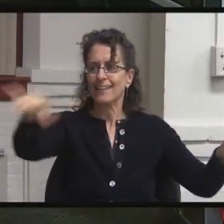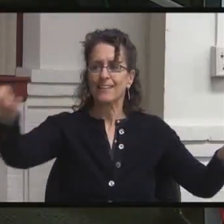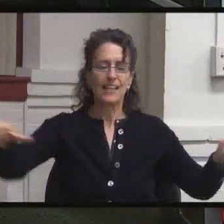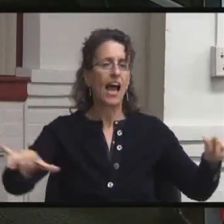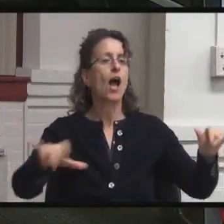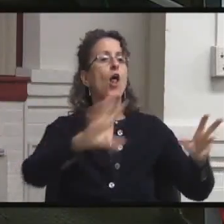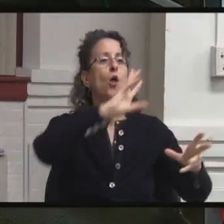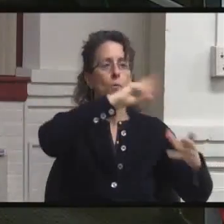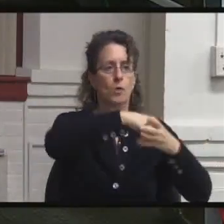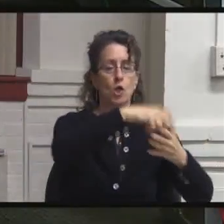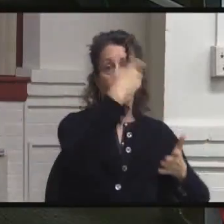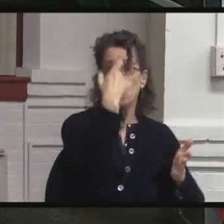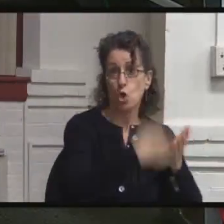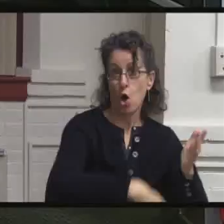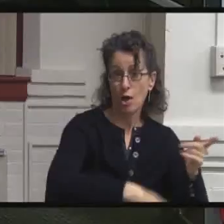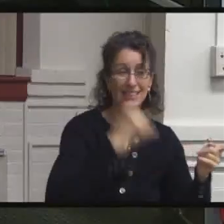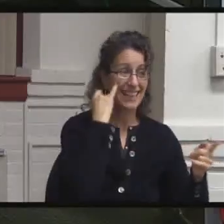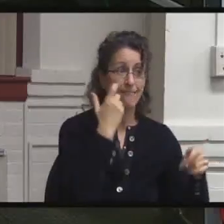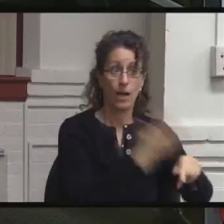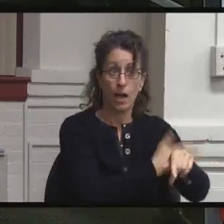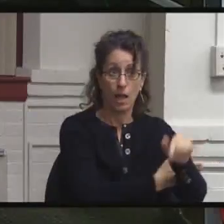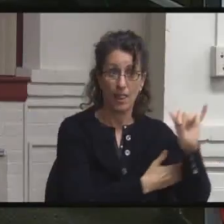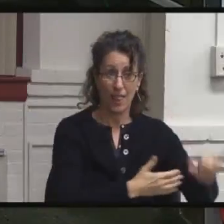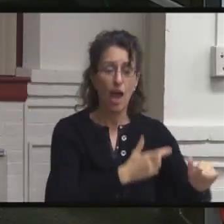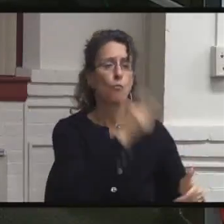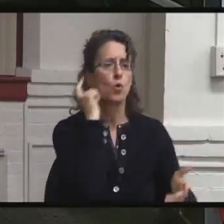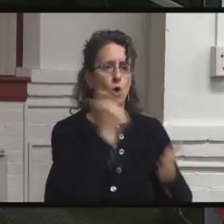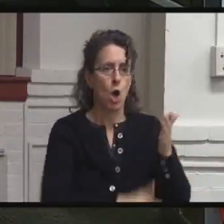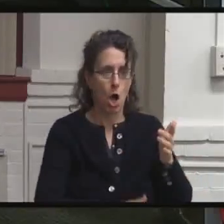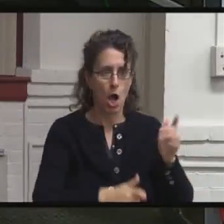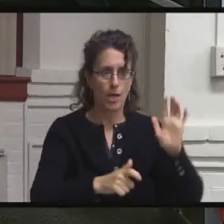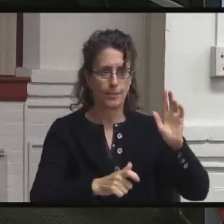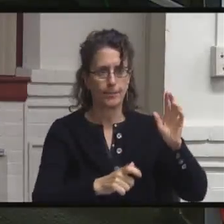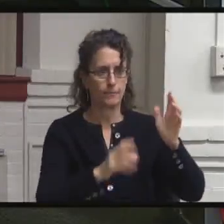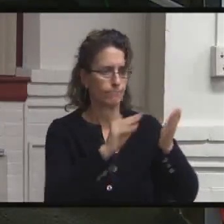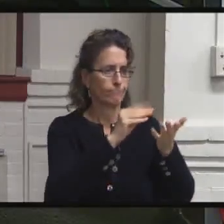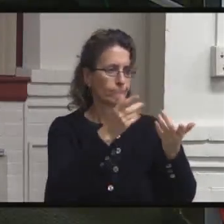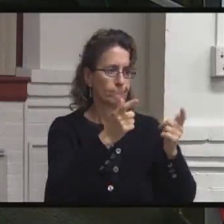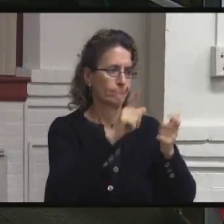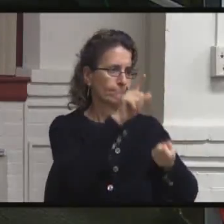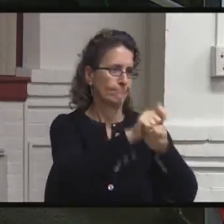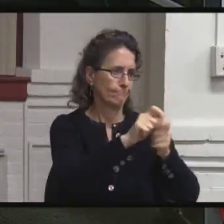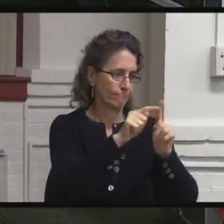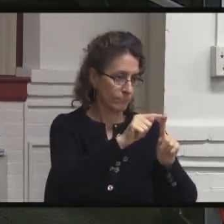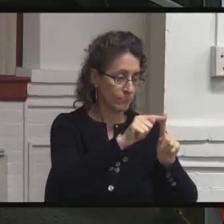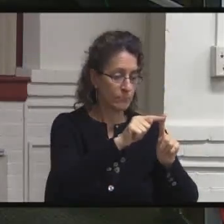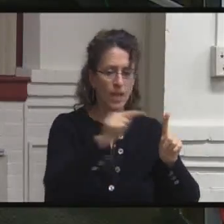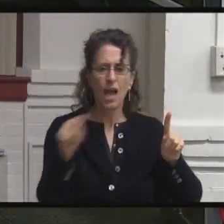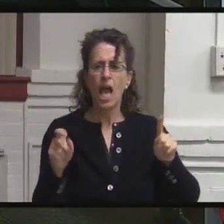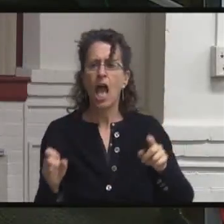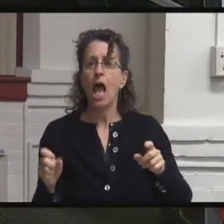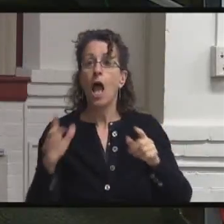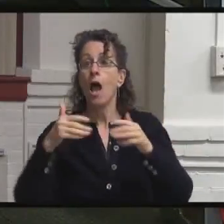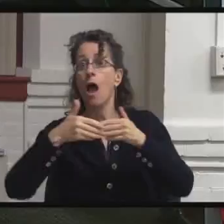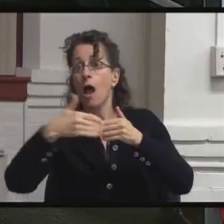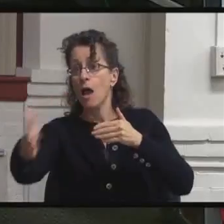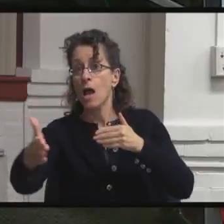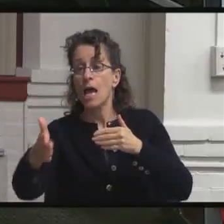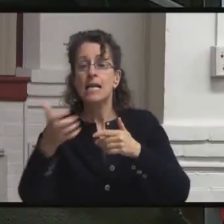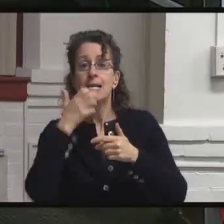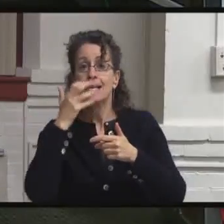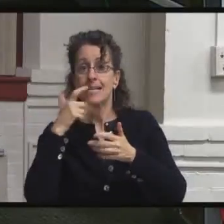amounts saved in dollars and energy. So we can look at each measure and the aggregate list of